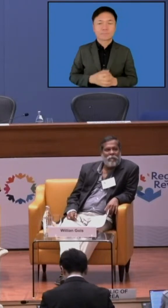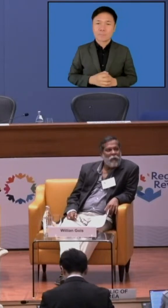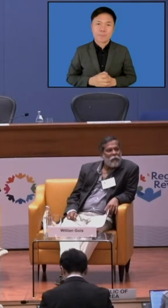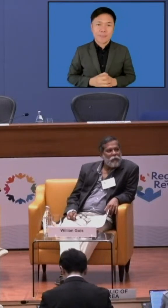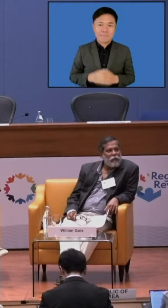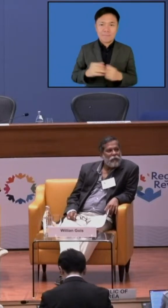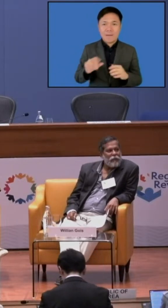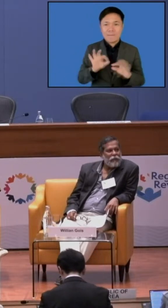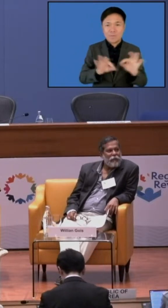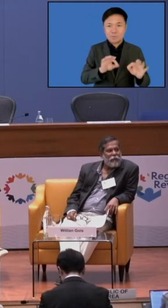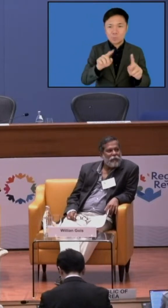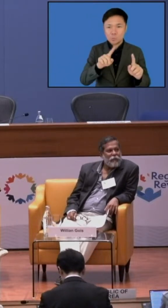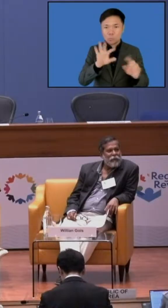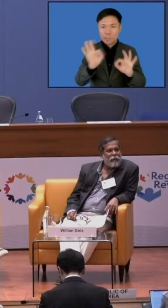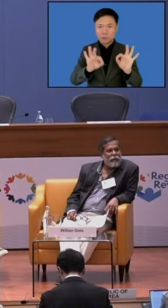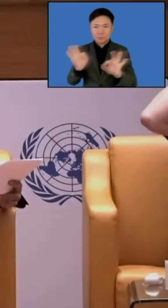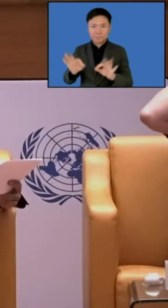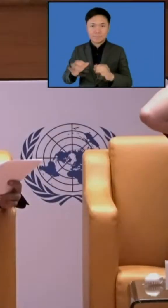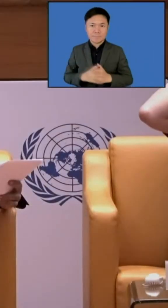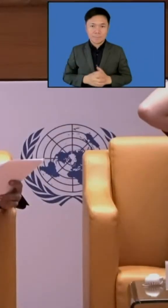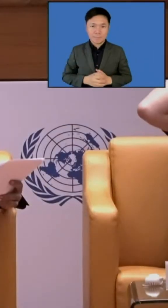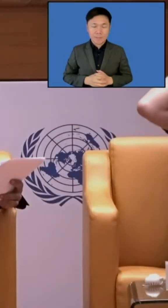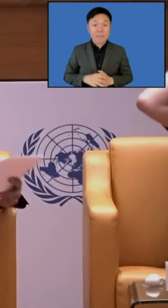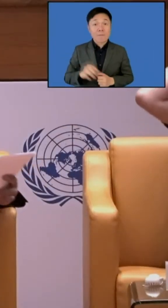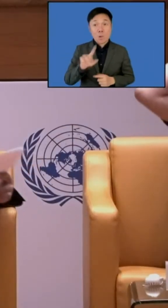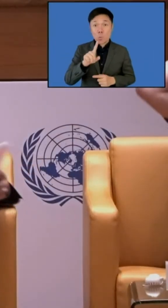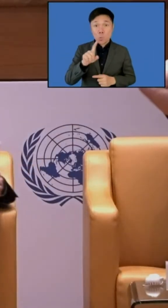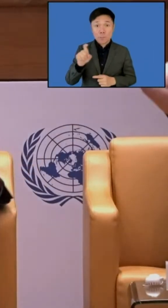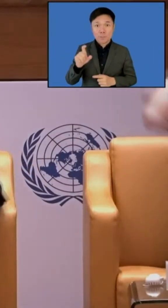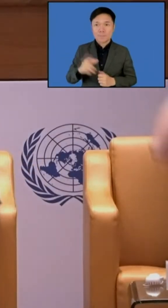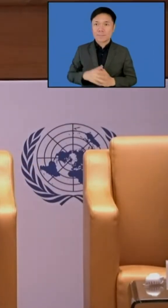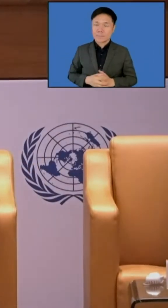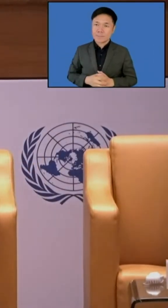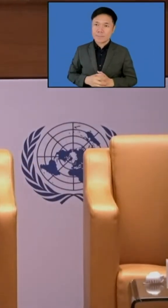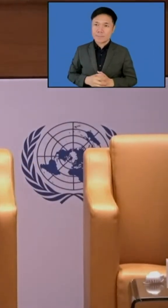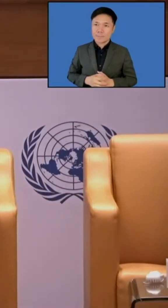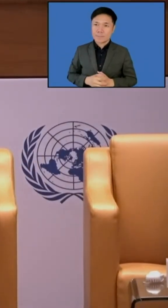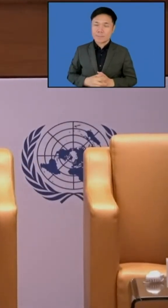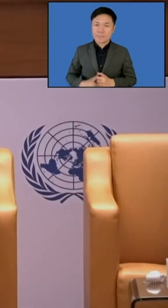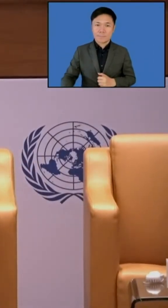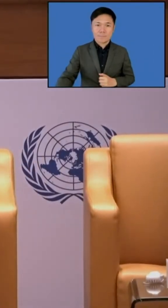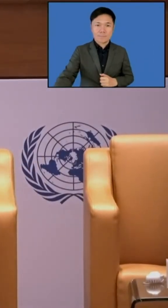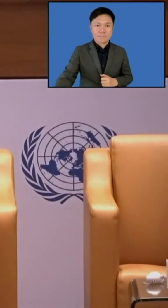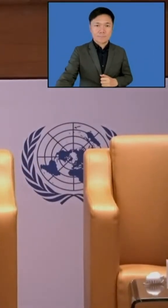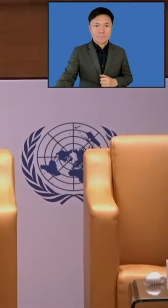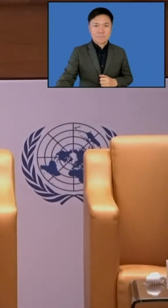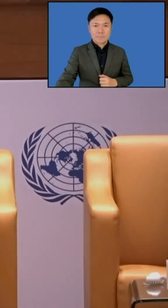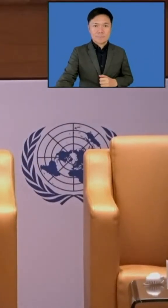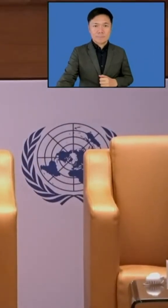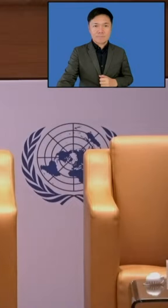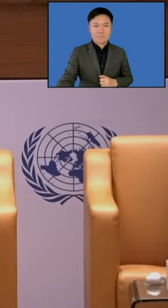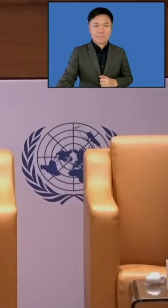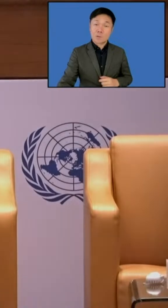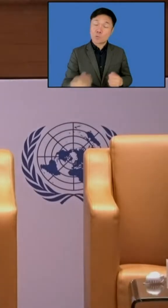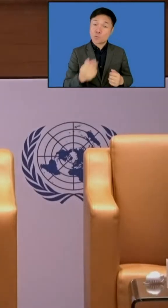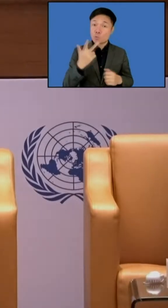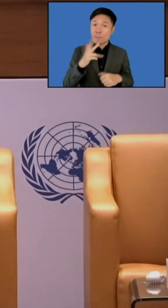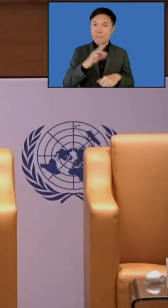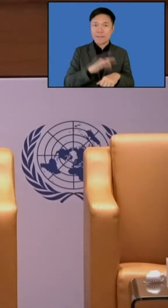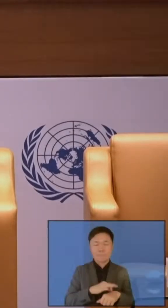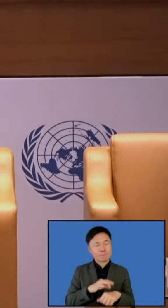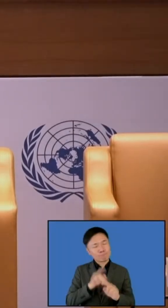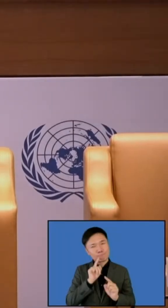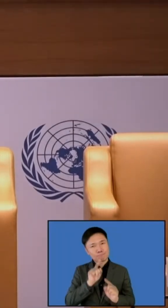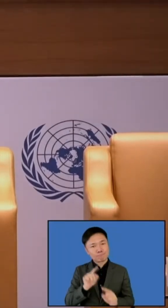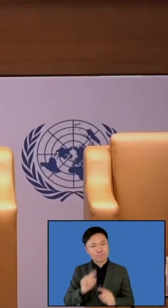rounds of questions. And the first round of questions will be slightly, you'll have about 3 to 4 minutes to answer.